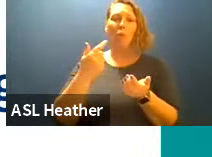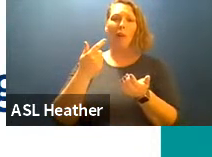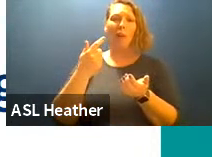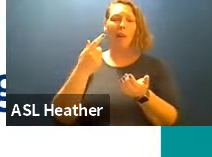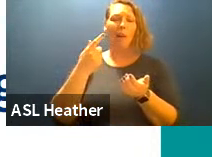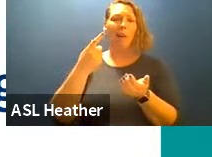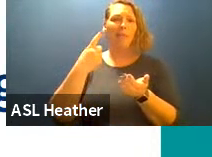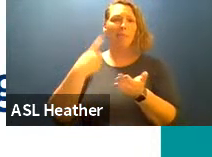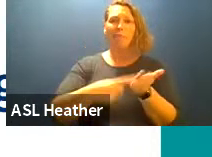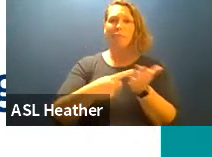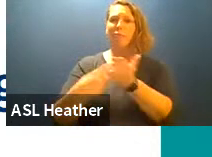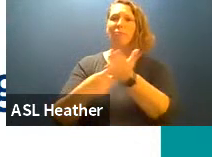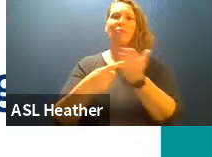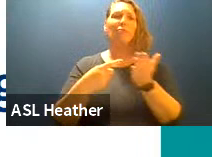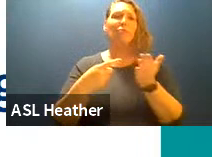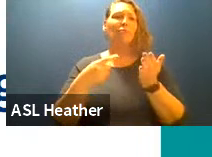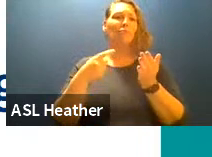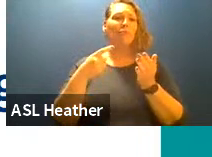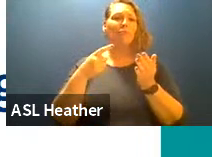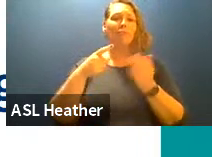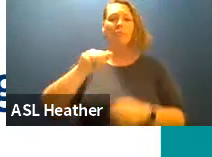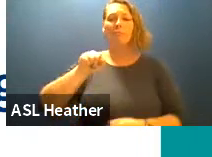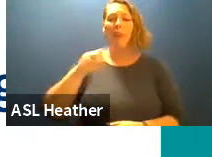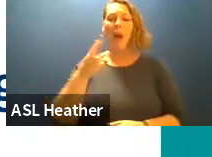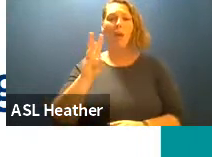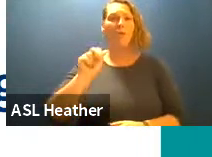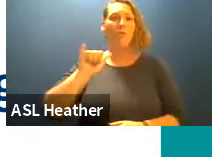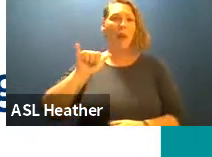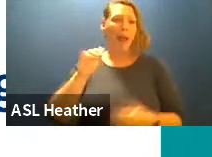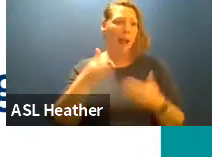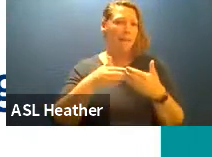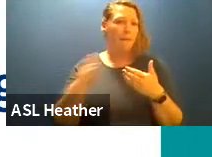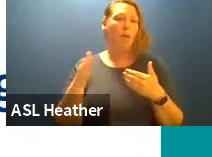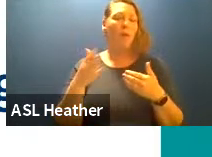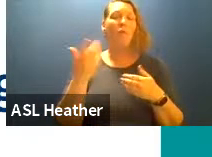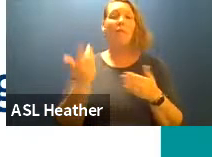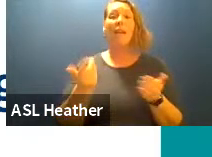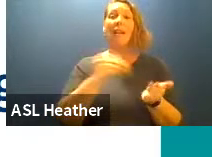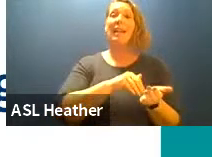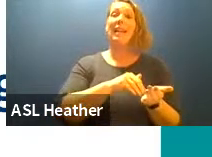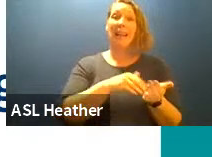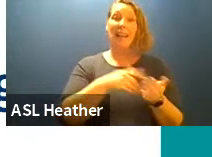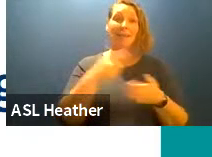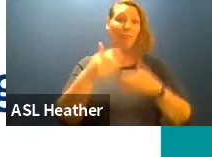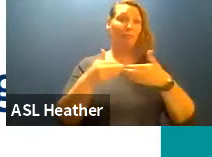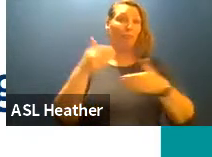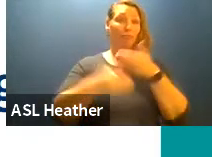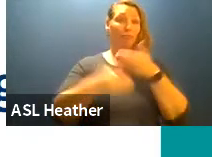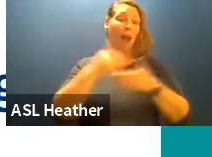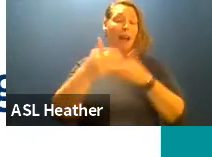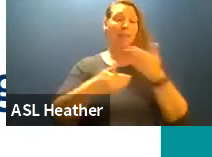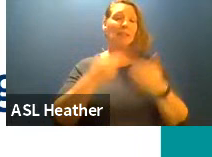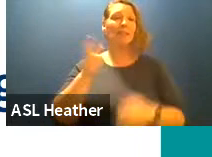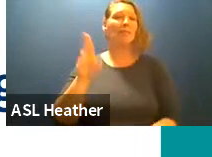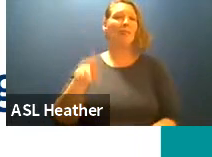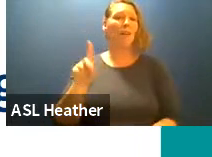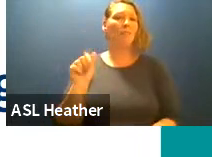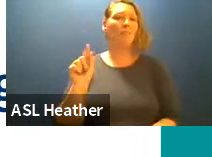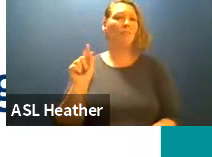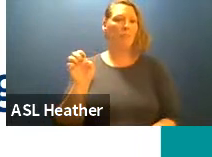updates, pathways forward, and once again, the process to update the